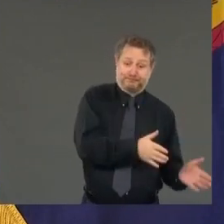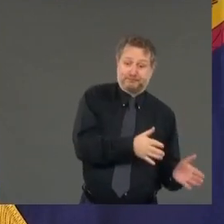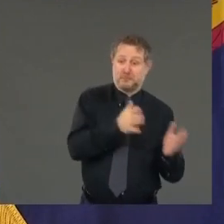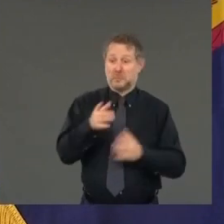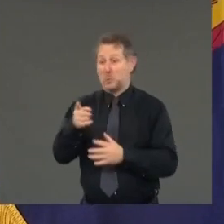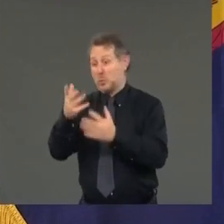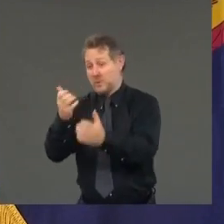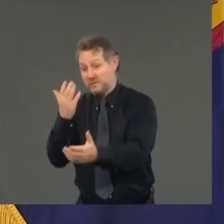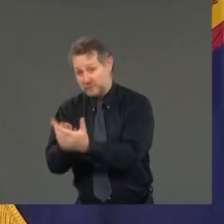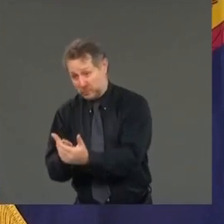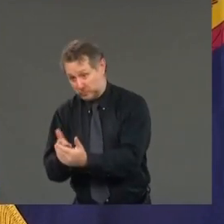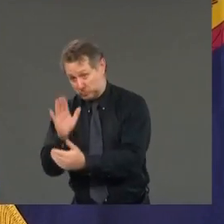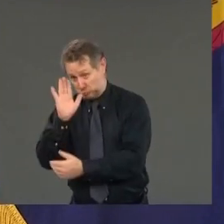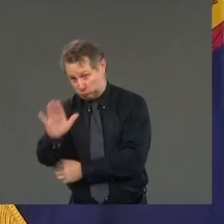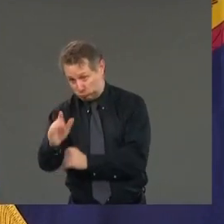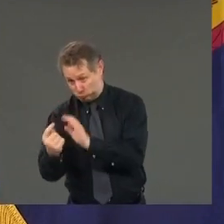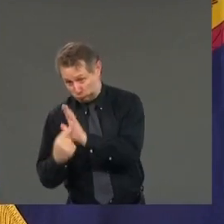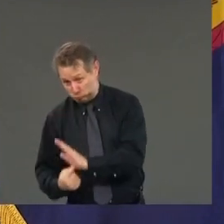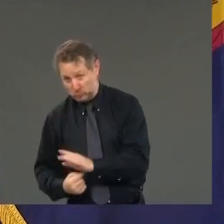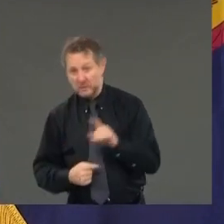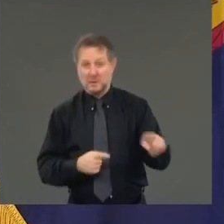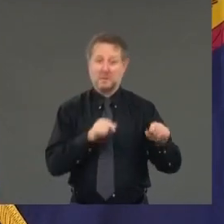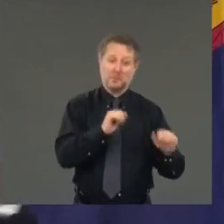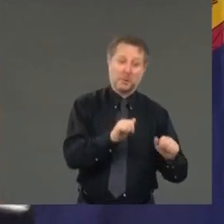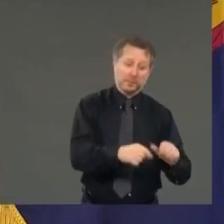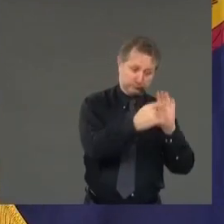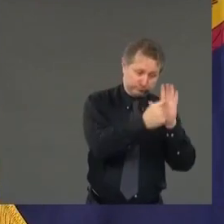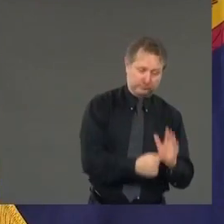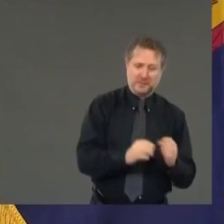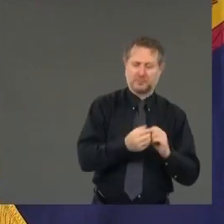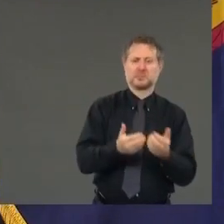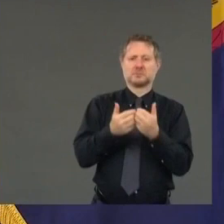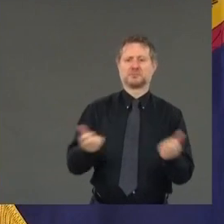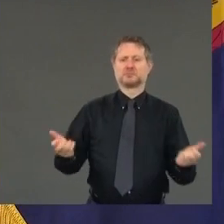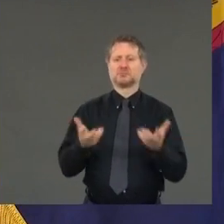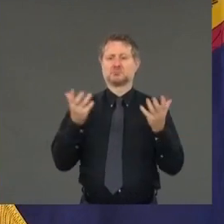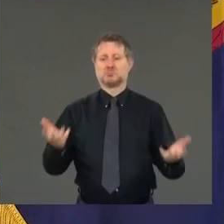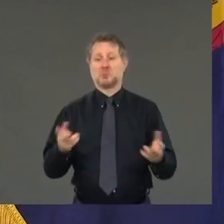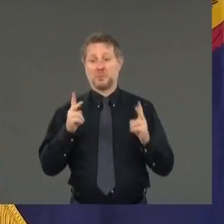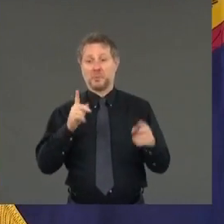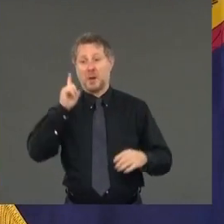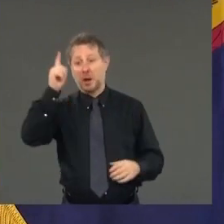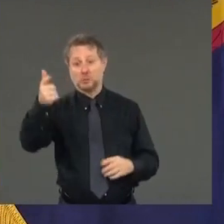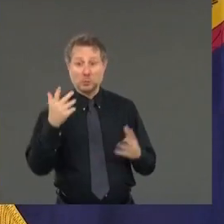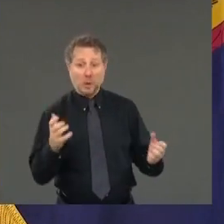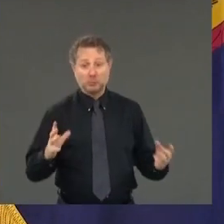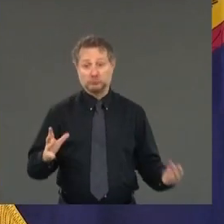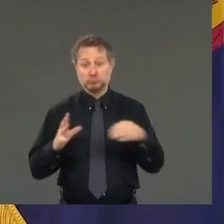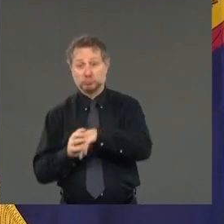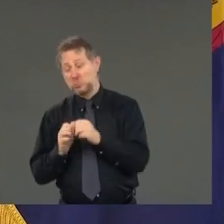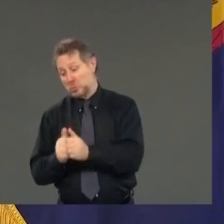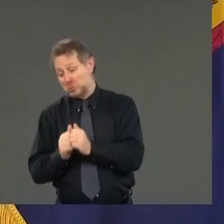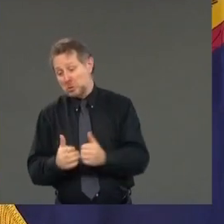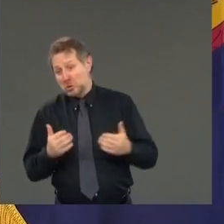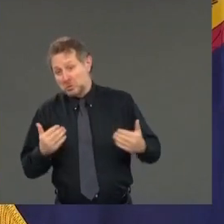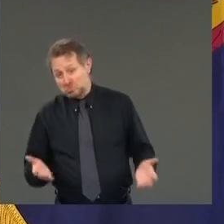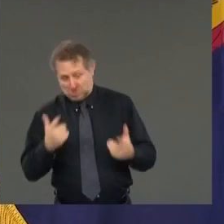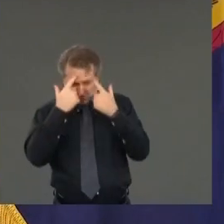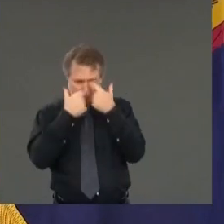confirmed, this number of probable. And then if you want to put them together, shorthand, that's up to you.